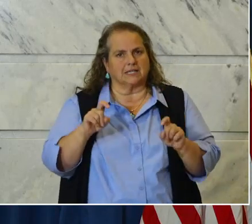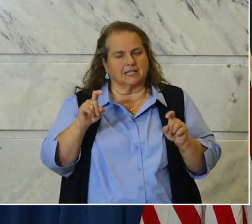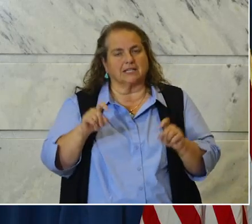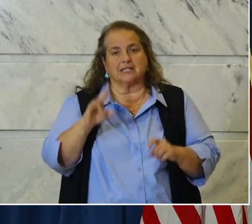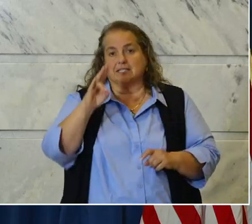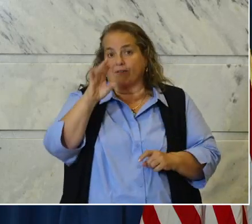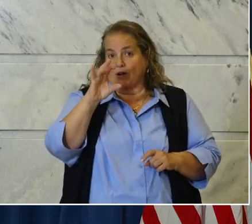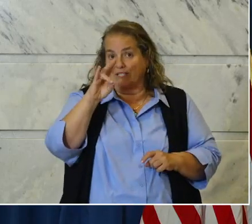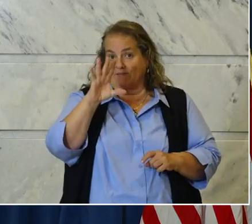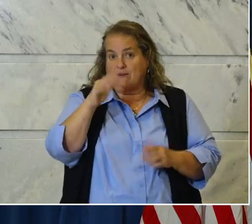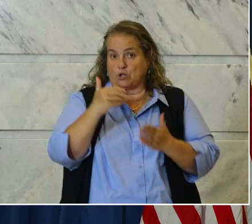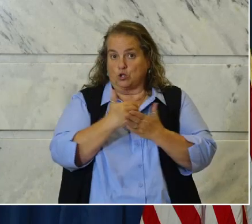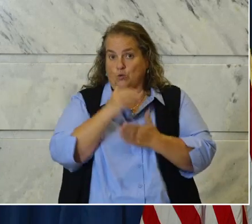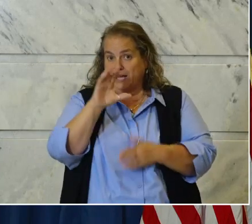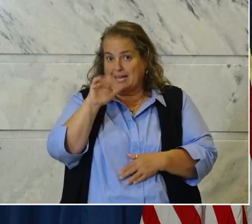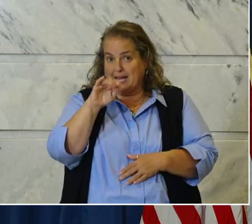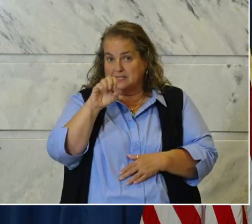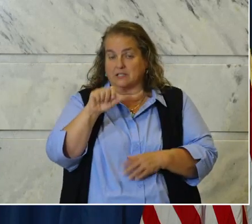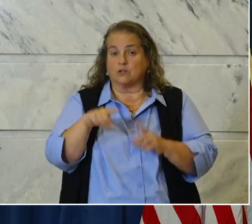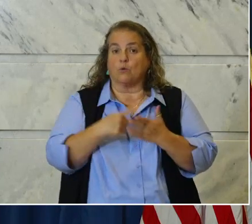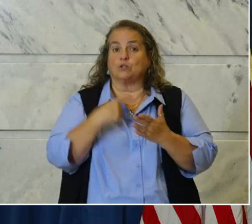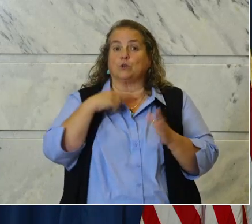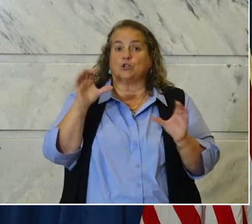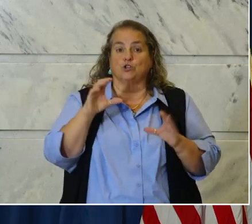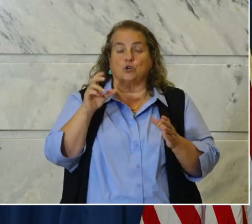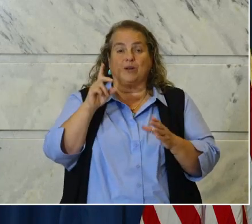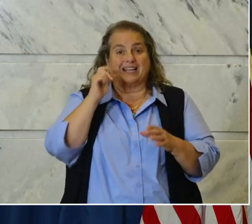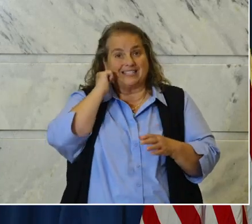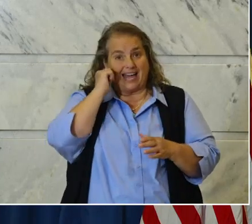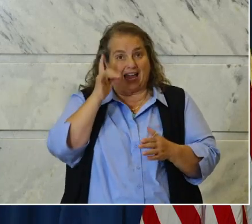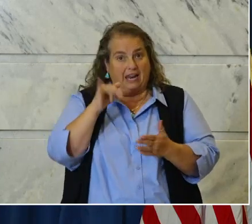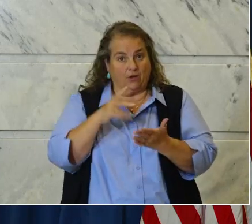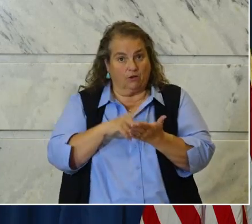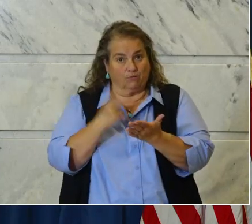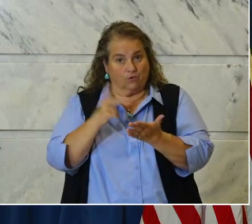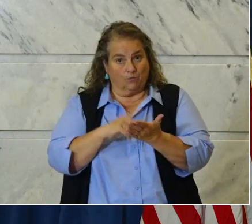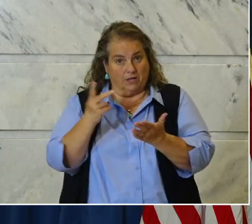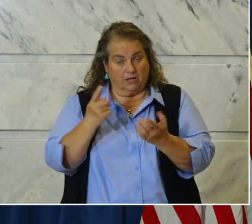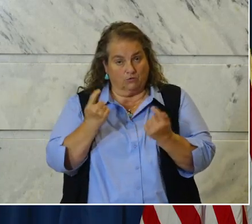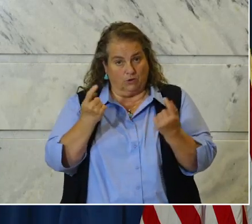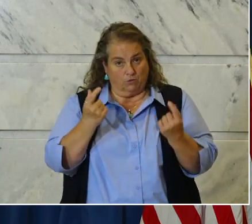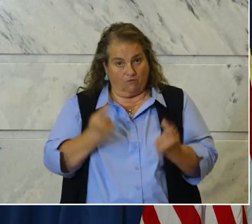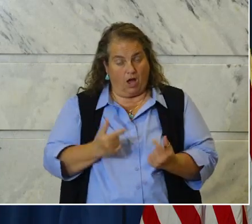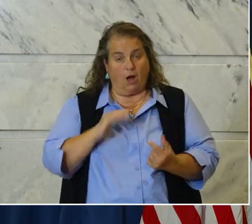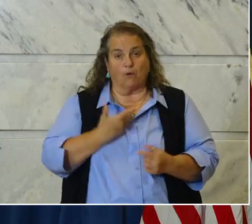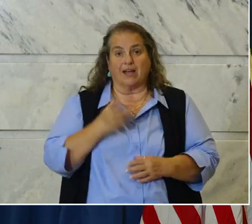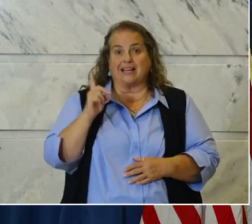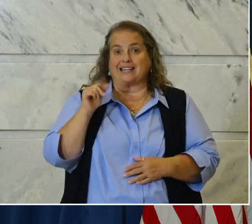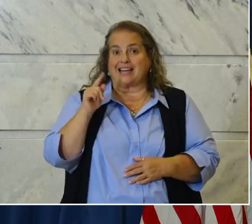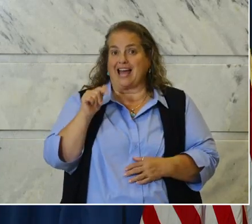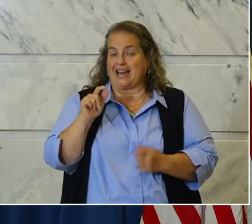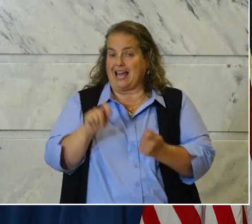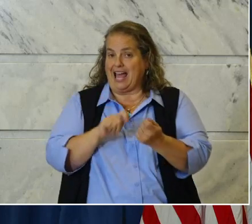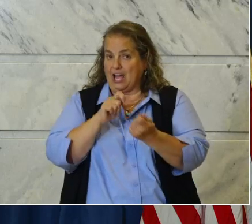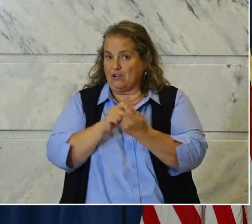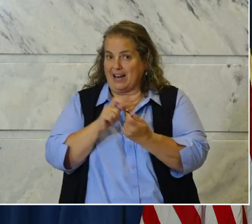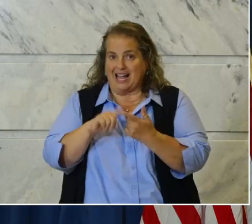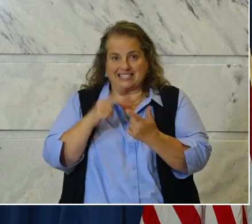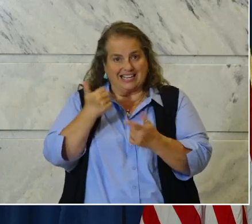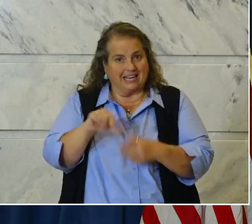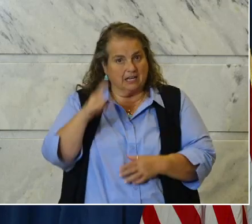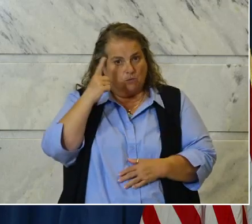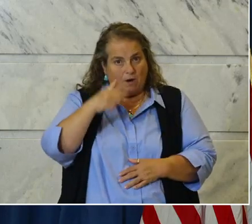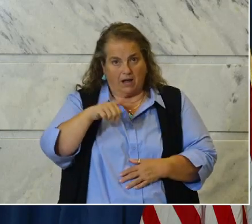775 new cases once we do the daily removal of duplicates so that our data is as accurate as I think anybody's out